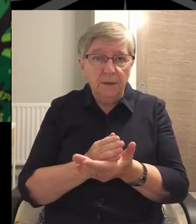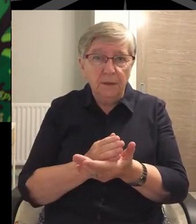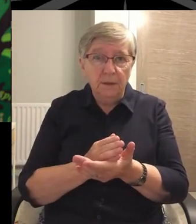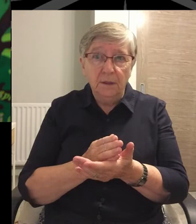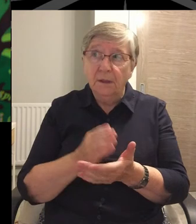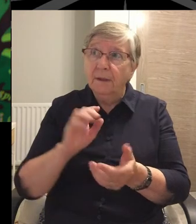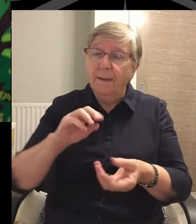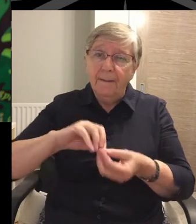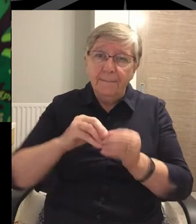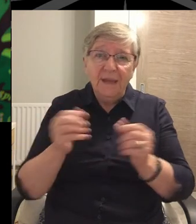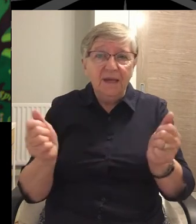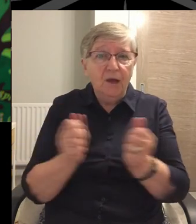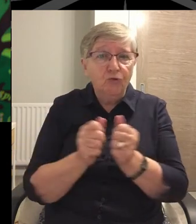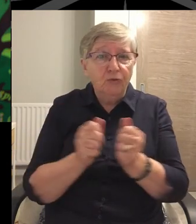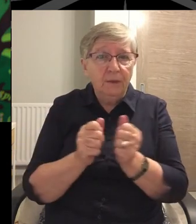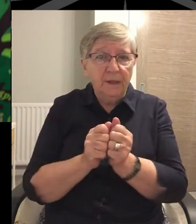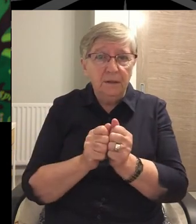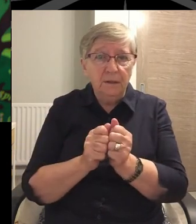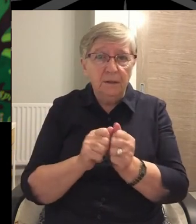have called.